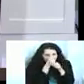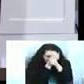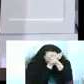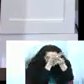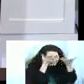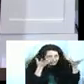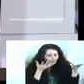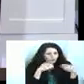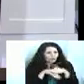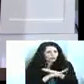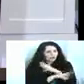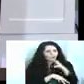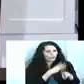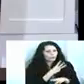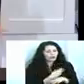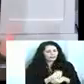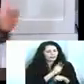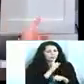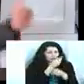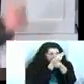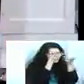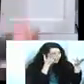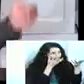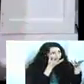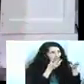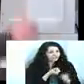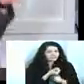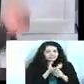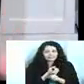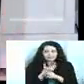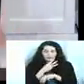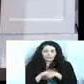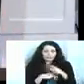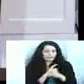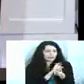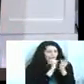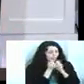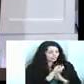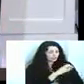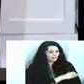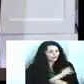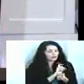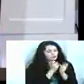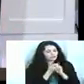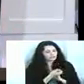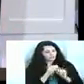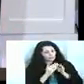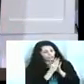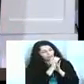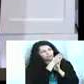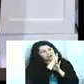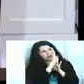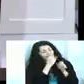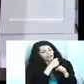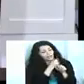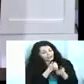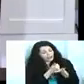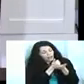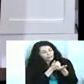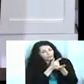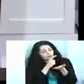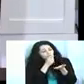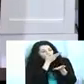have to go out into the world and tell the world about the transforming power, the transforming presence of God that made you who you are